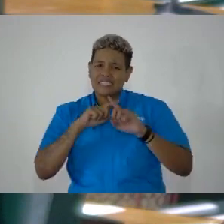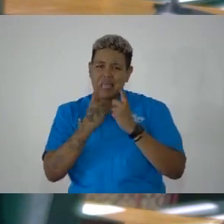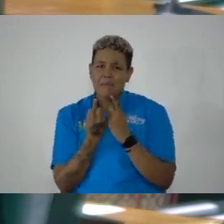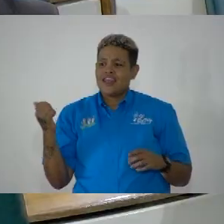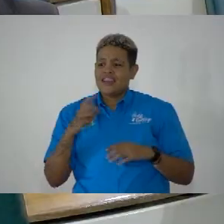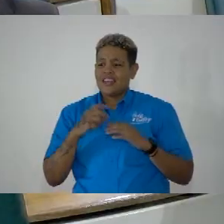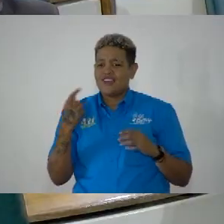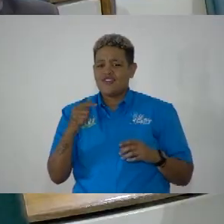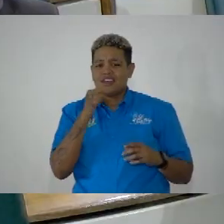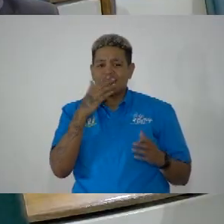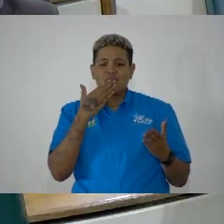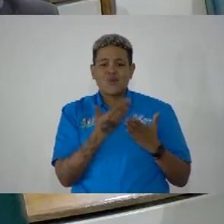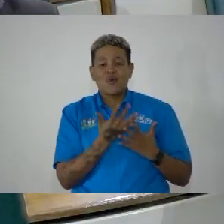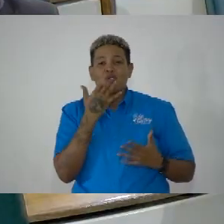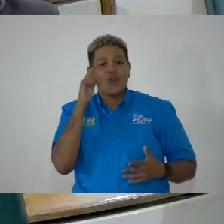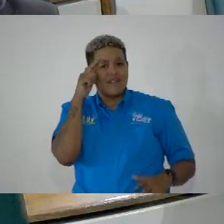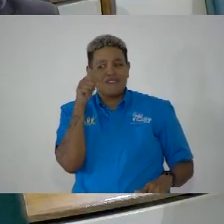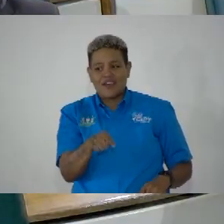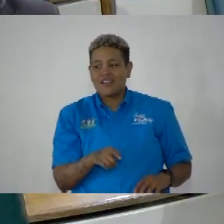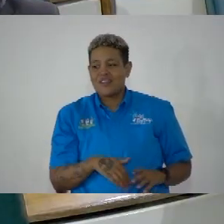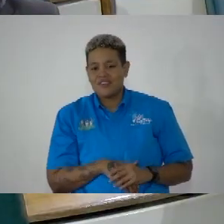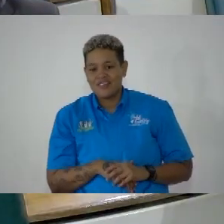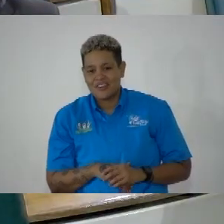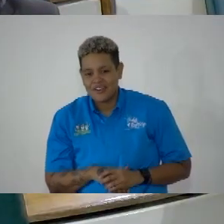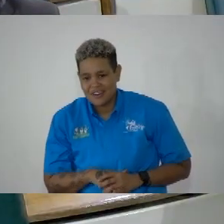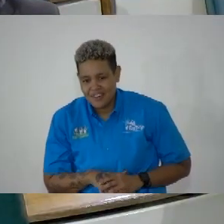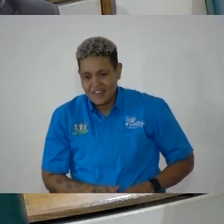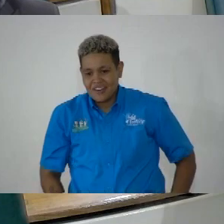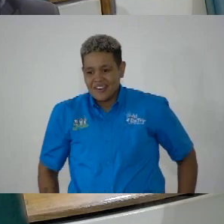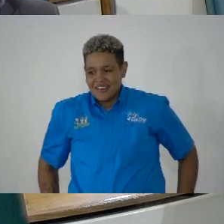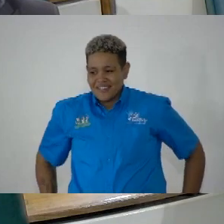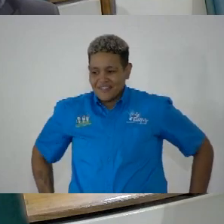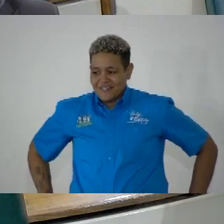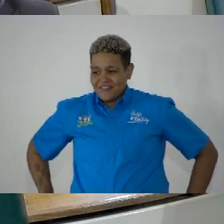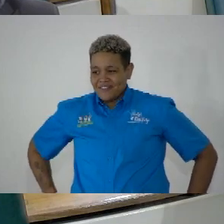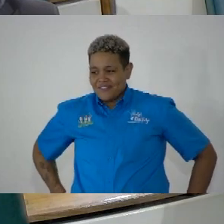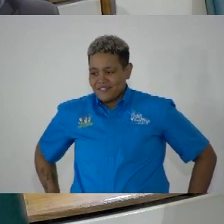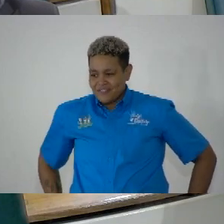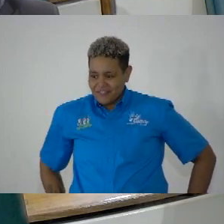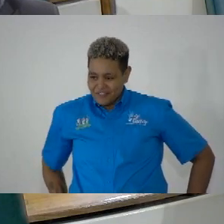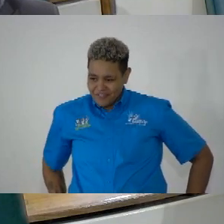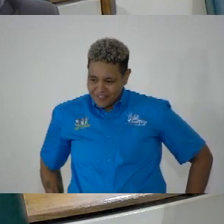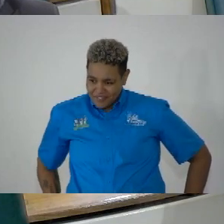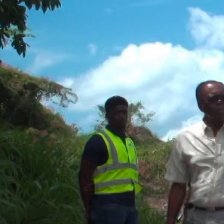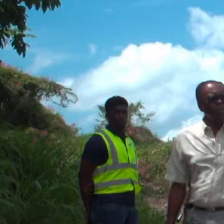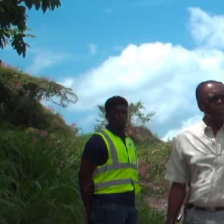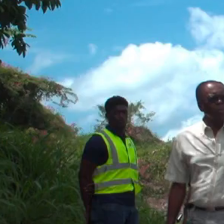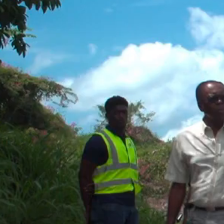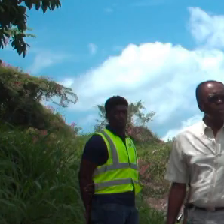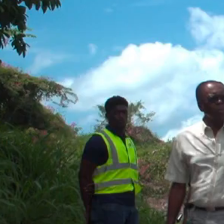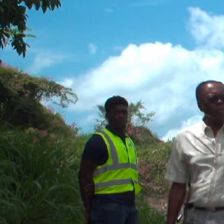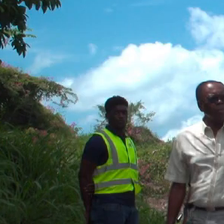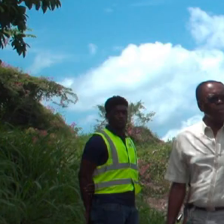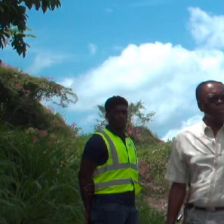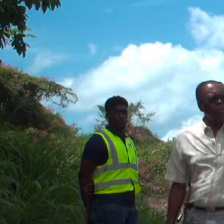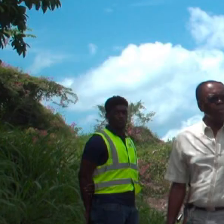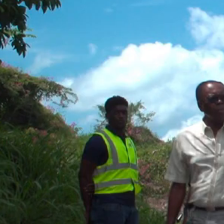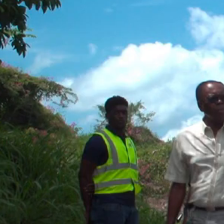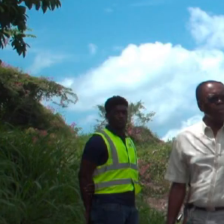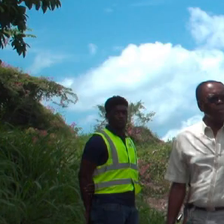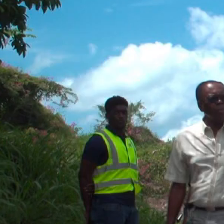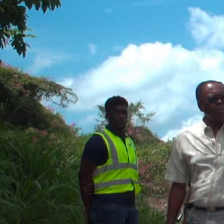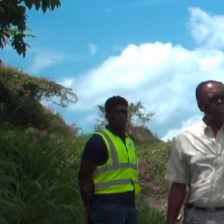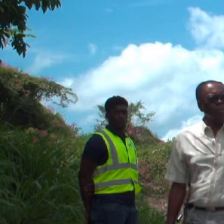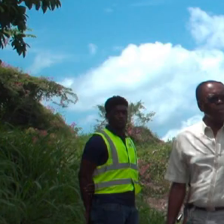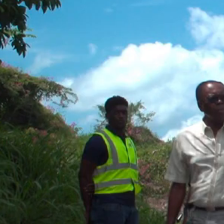of State. Minister Vaz was making his sectoral debate presentation in the House of Representatives on Wednesday. Banks District in Clarendon